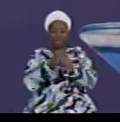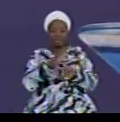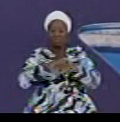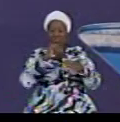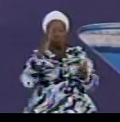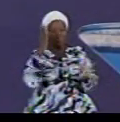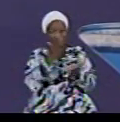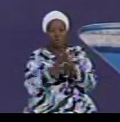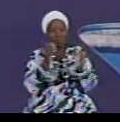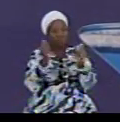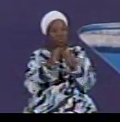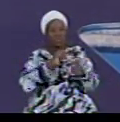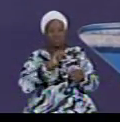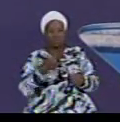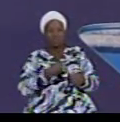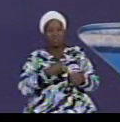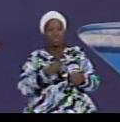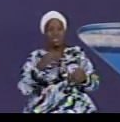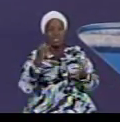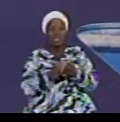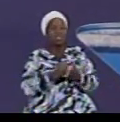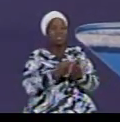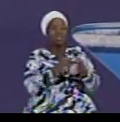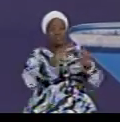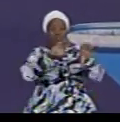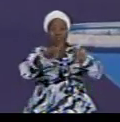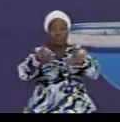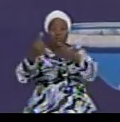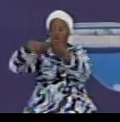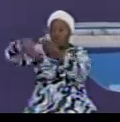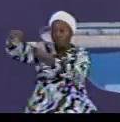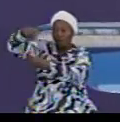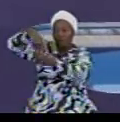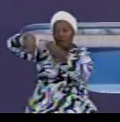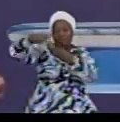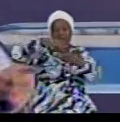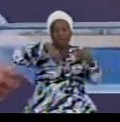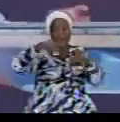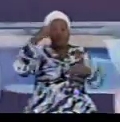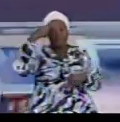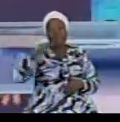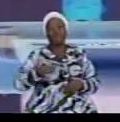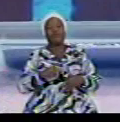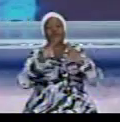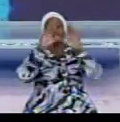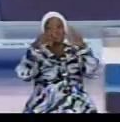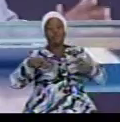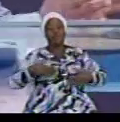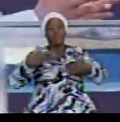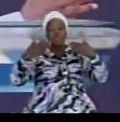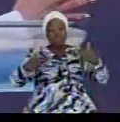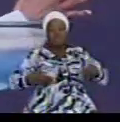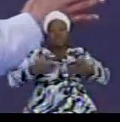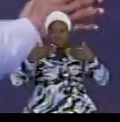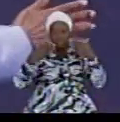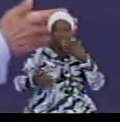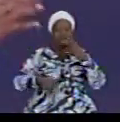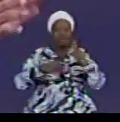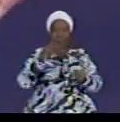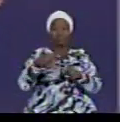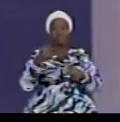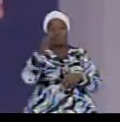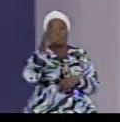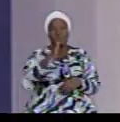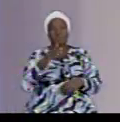stop with us. Reverberating miracles for rejoicing captives. This story, look at this story